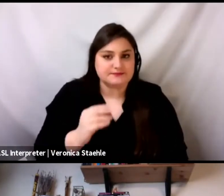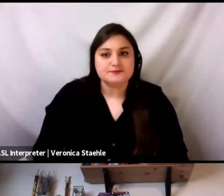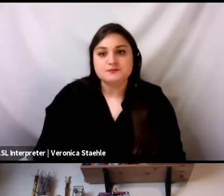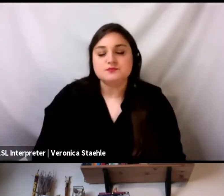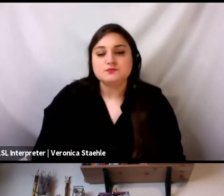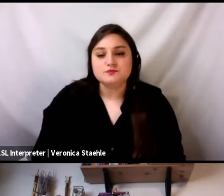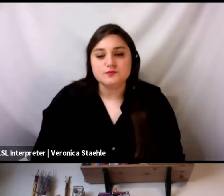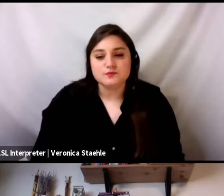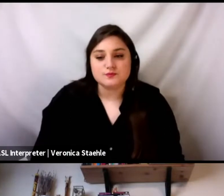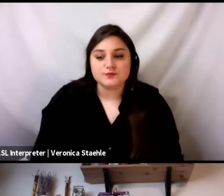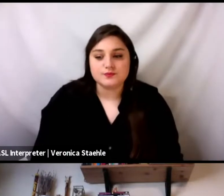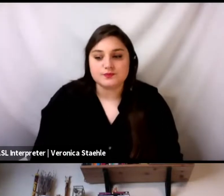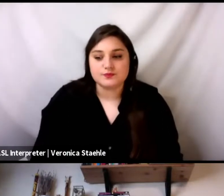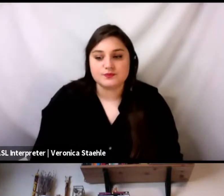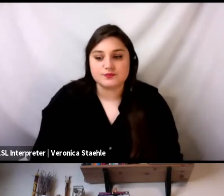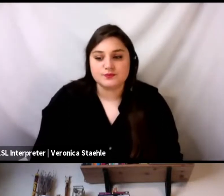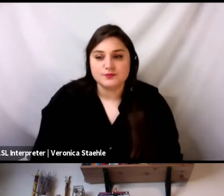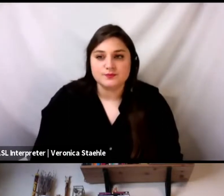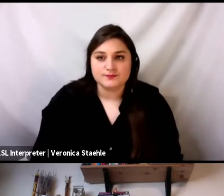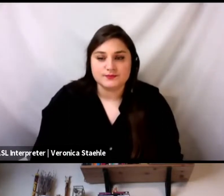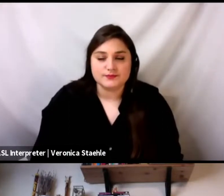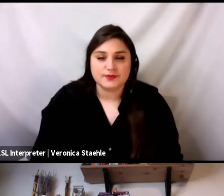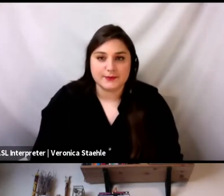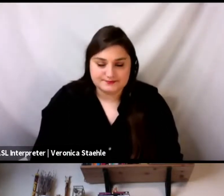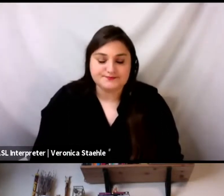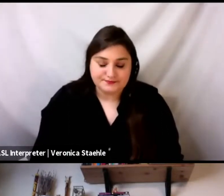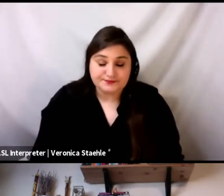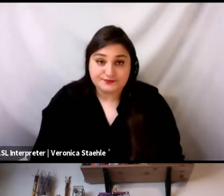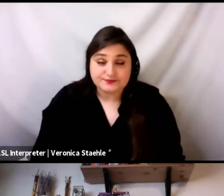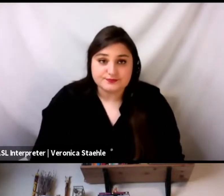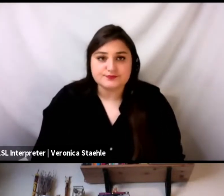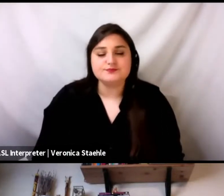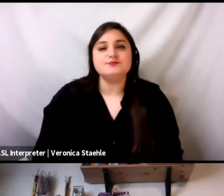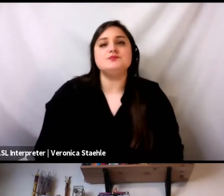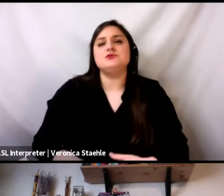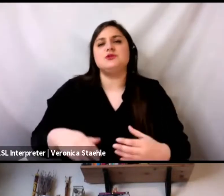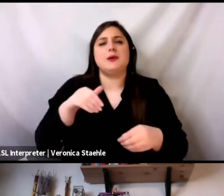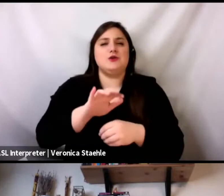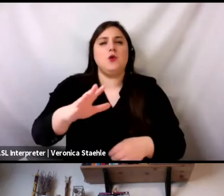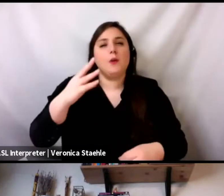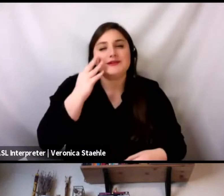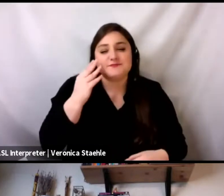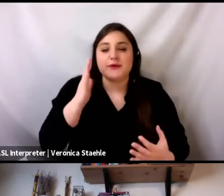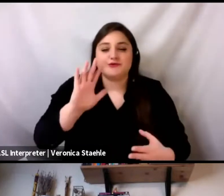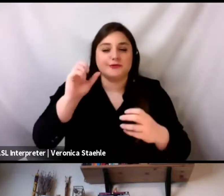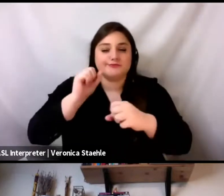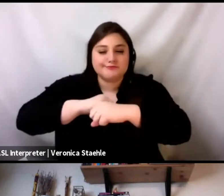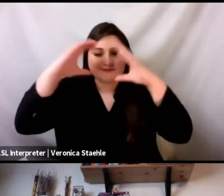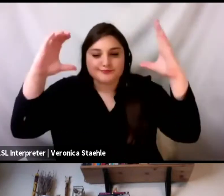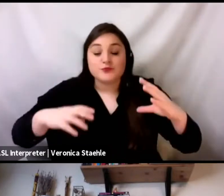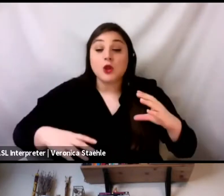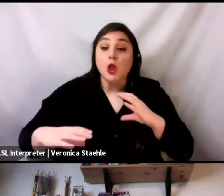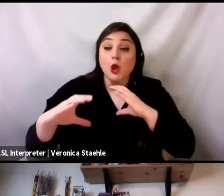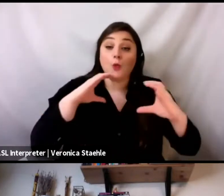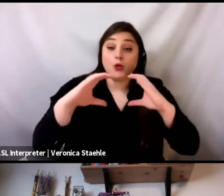like what are some communications, like what do you think a communication software has to be or has to do in